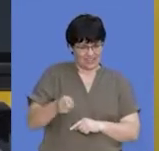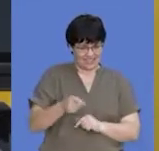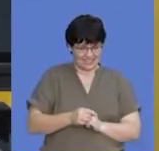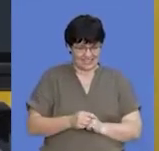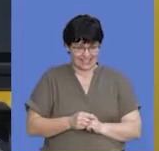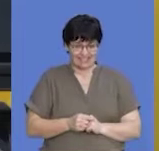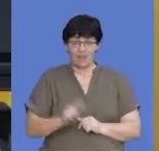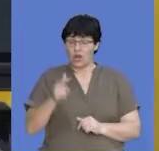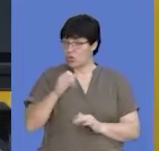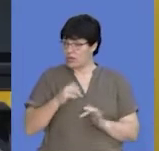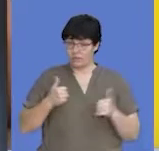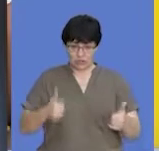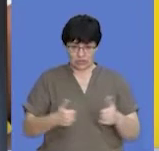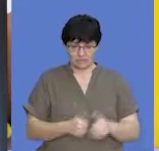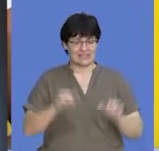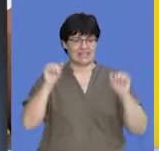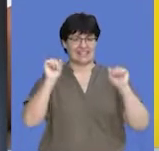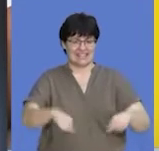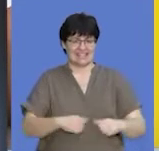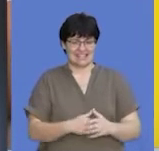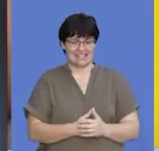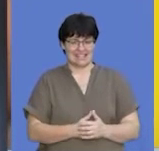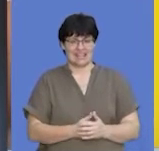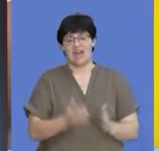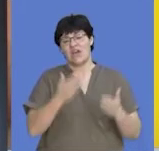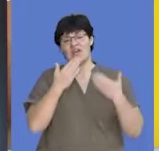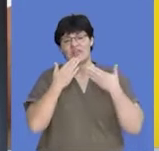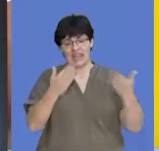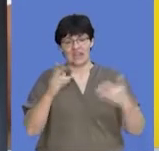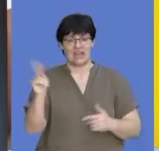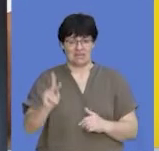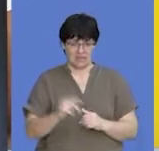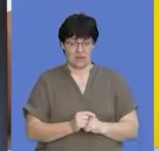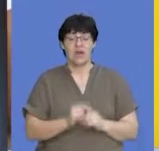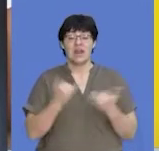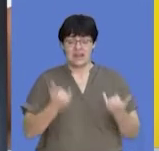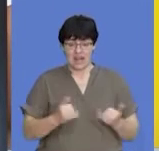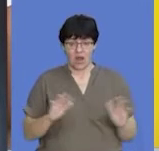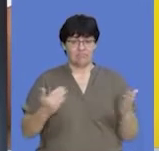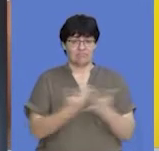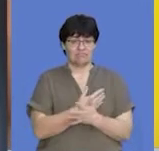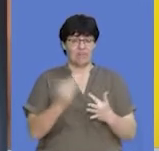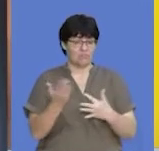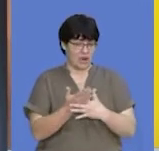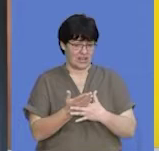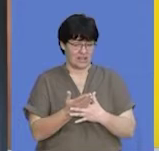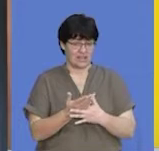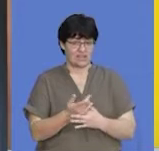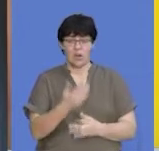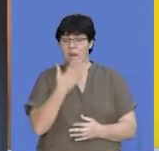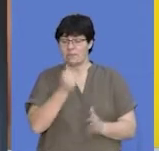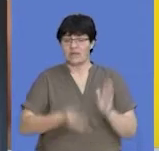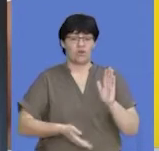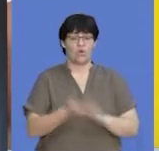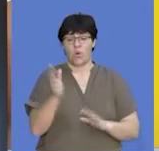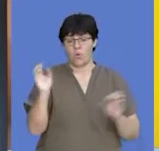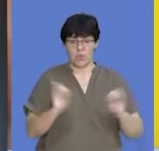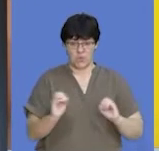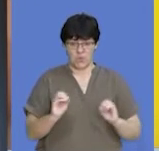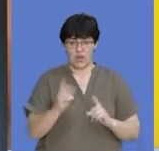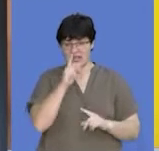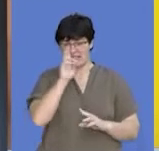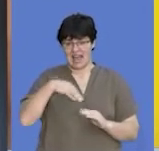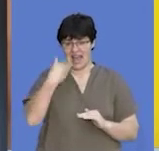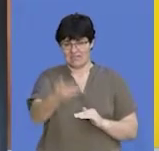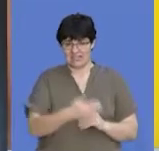exaggeration. Looney, are we good? Yes. Thank you, Kavalit. We are going to take a quick break, guys, so please don't go anywhere. We'll see you